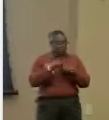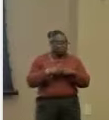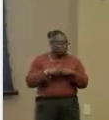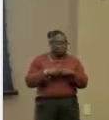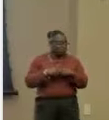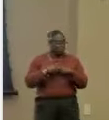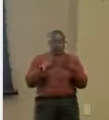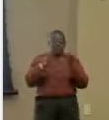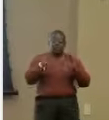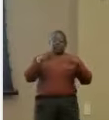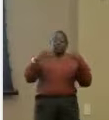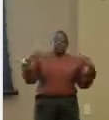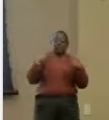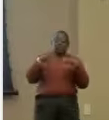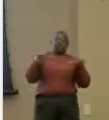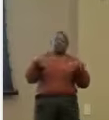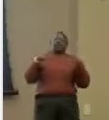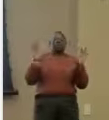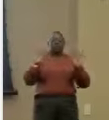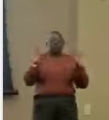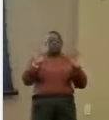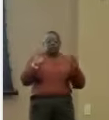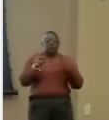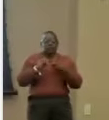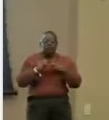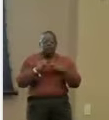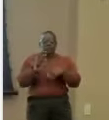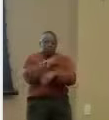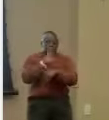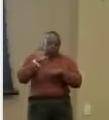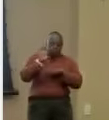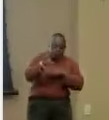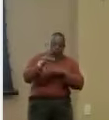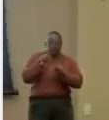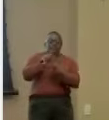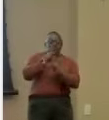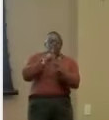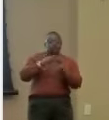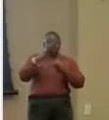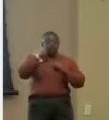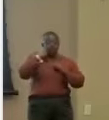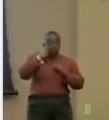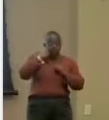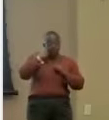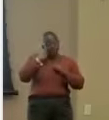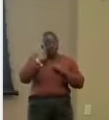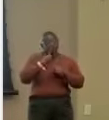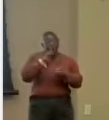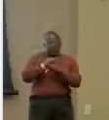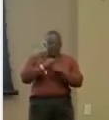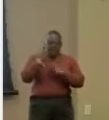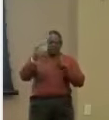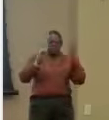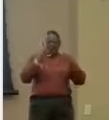So it's not meant to scare you, but to empower you. Your skin is your largest organ in the body,